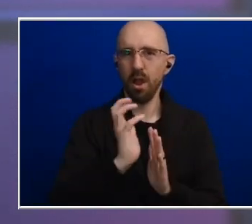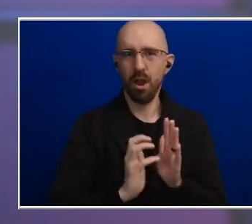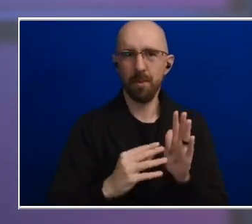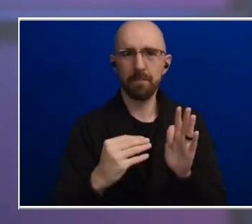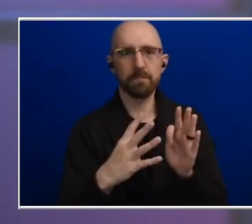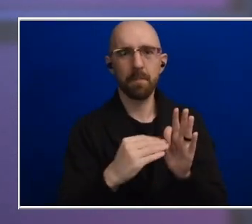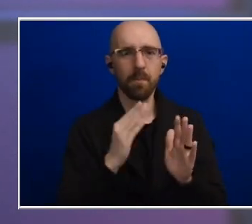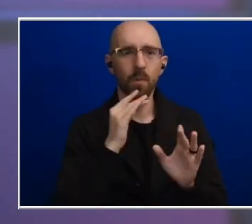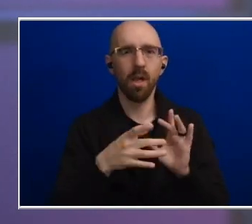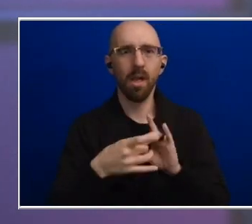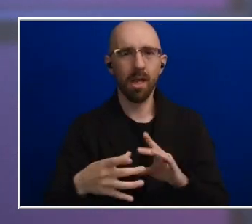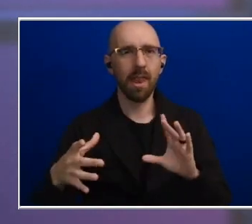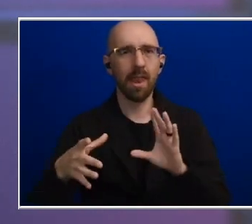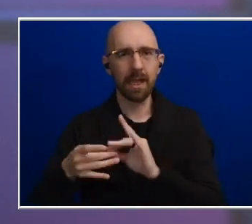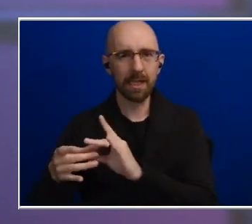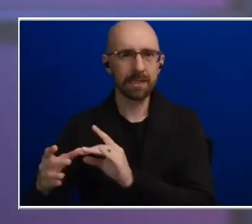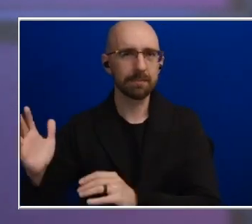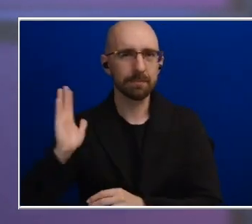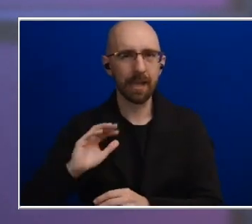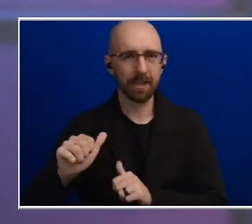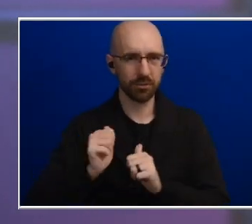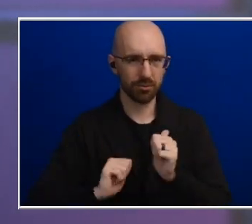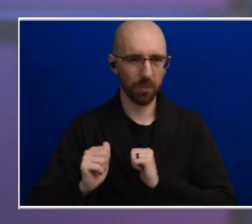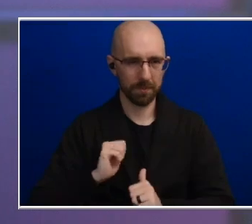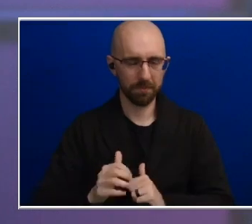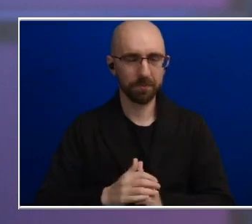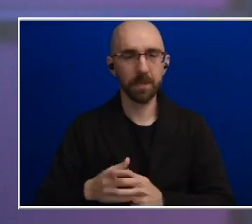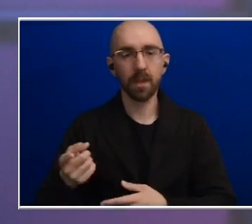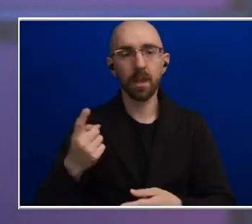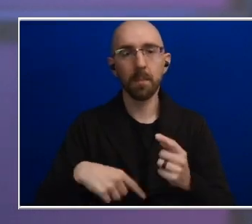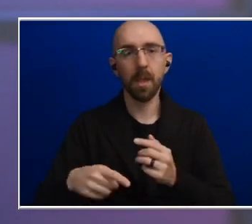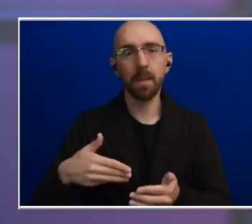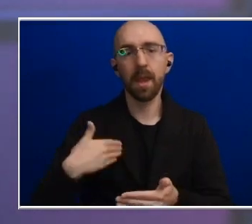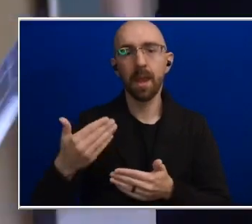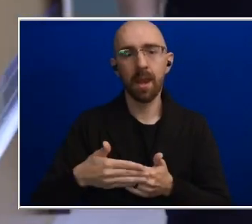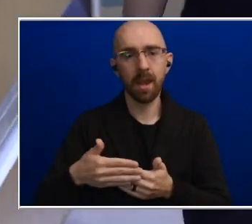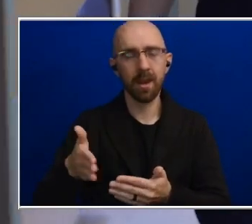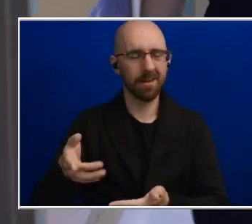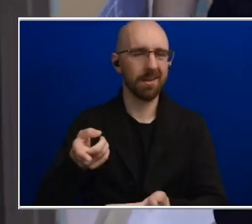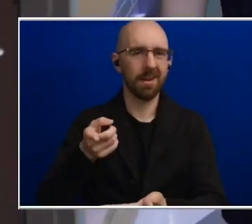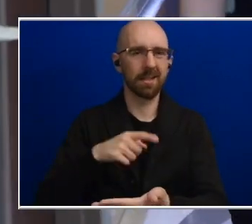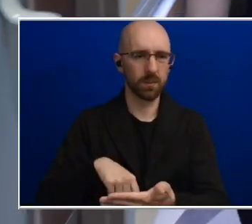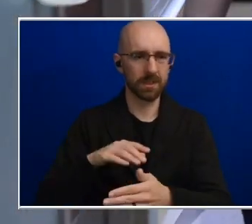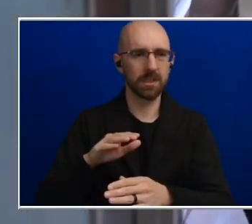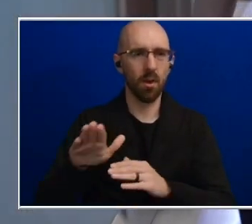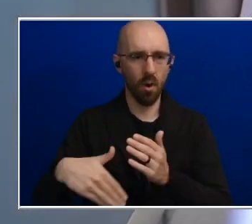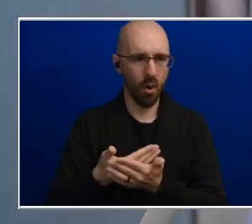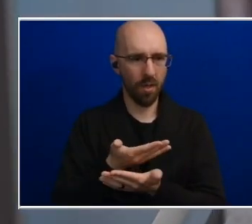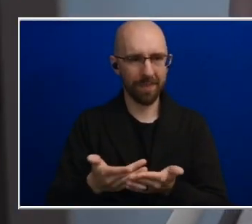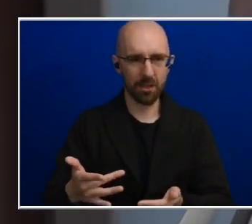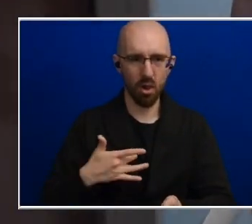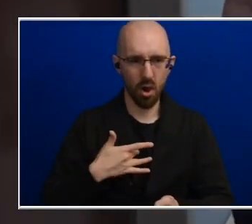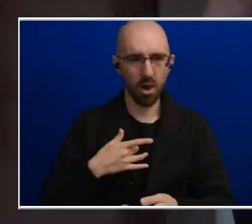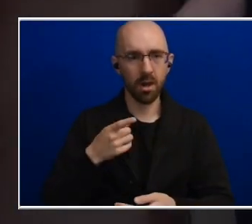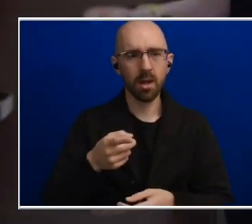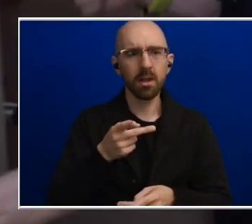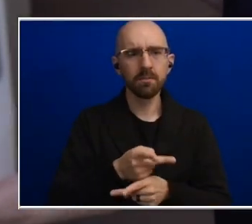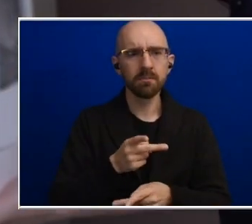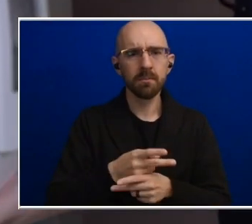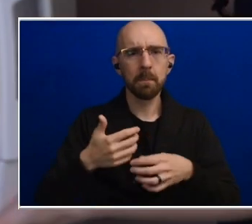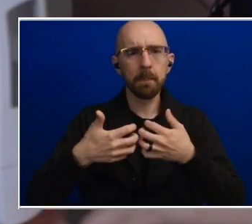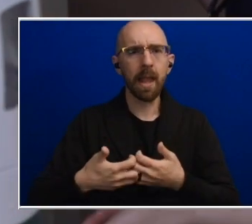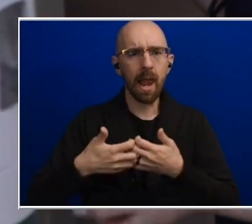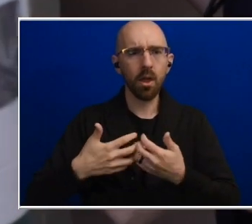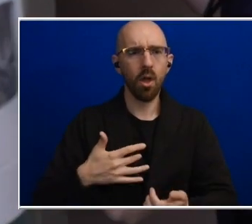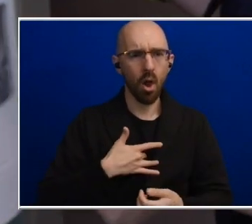all of our past episodes. Coming up next week on All Things Heart, one cares for patients with mechanical hearts, one